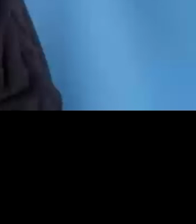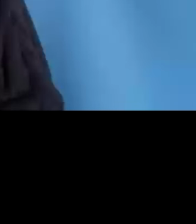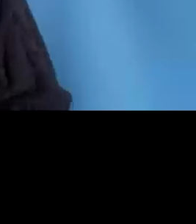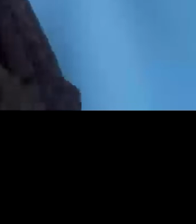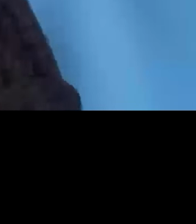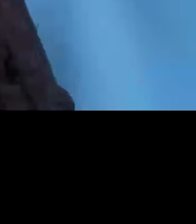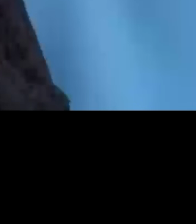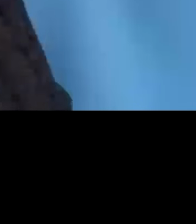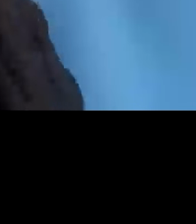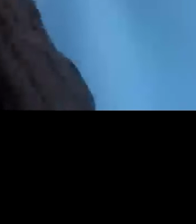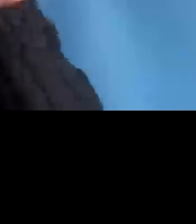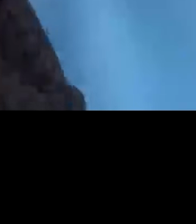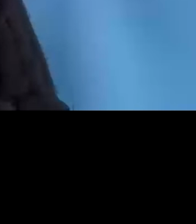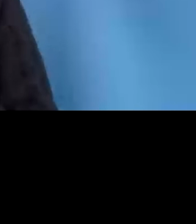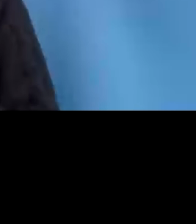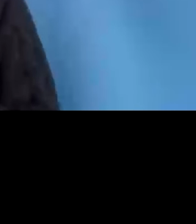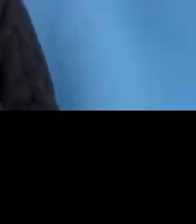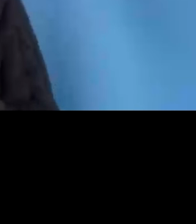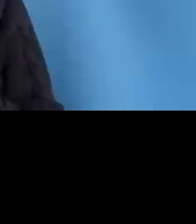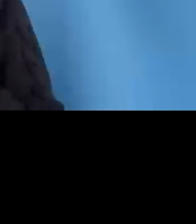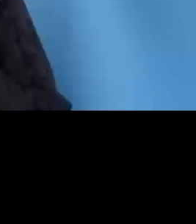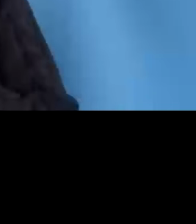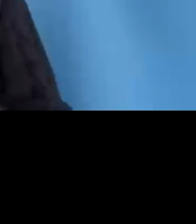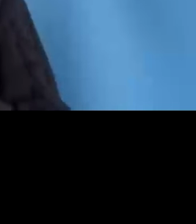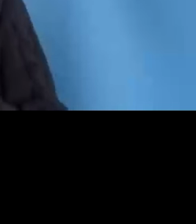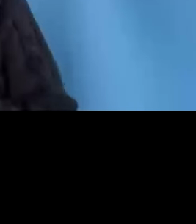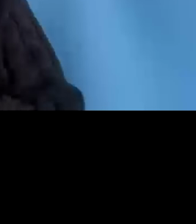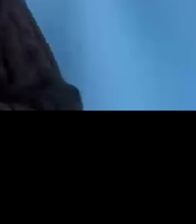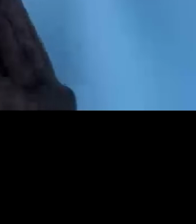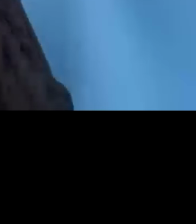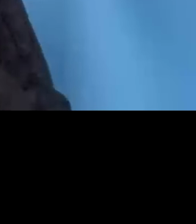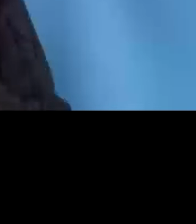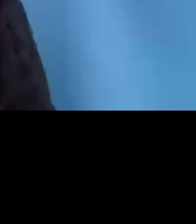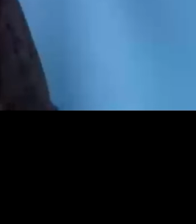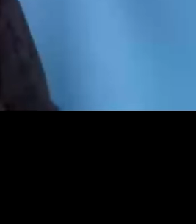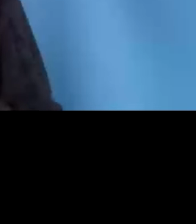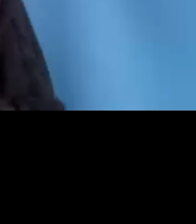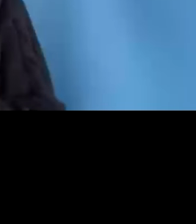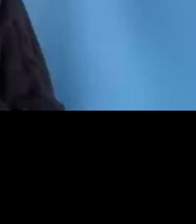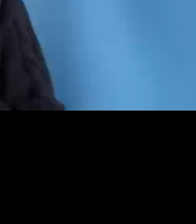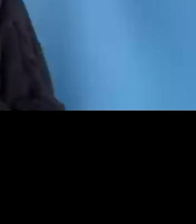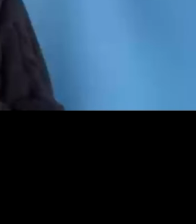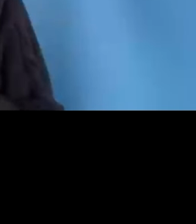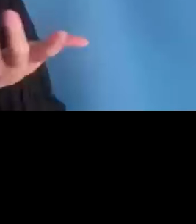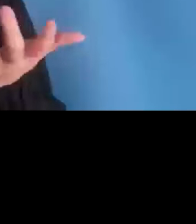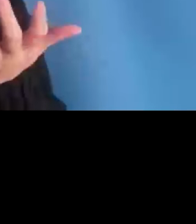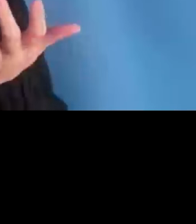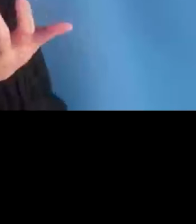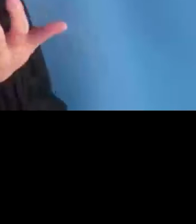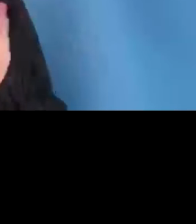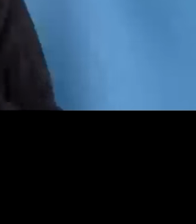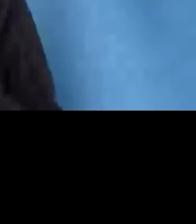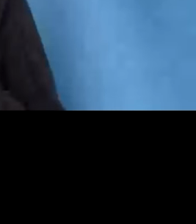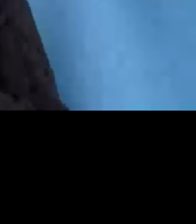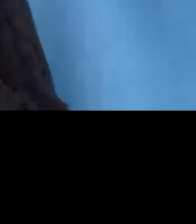thinking. So much so that we just knew we had to find a way for everyone to hear from him directly. And clearly that sentiment was